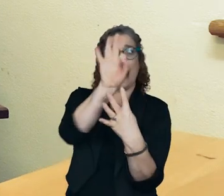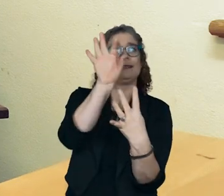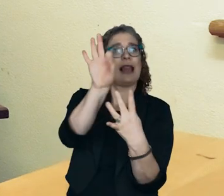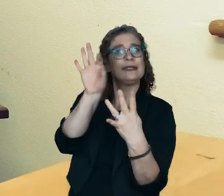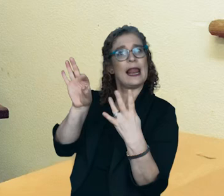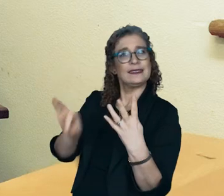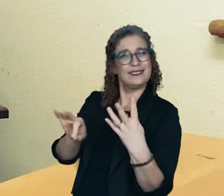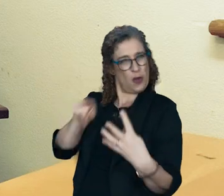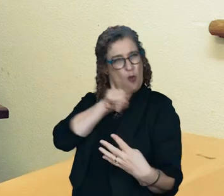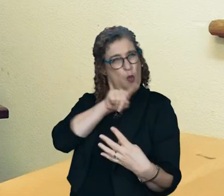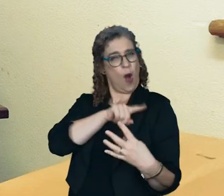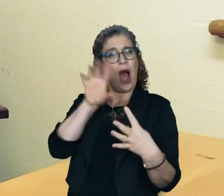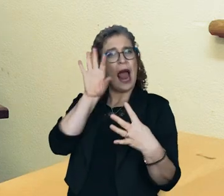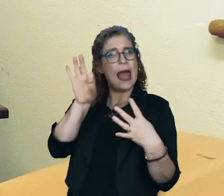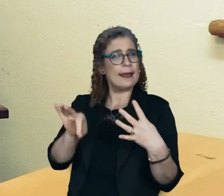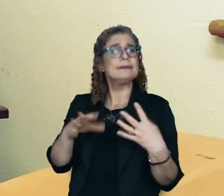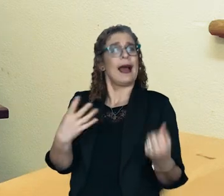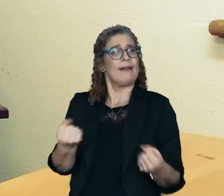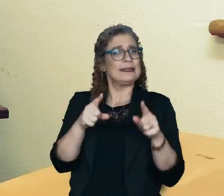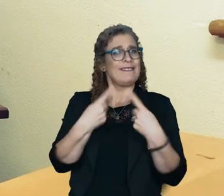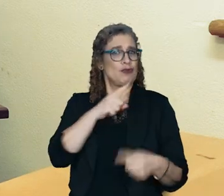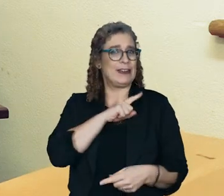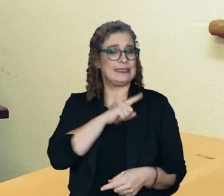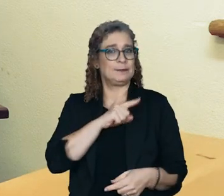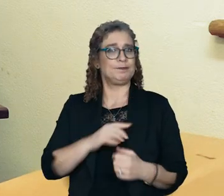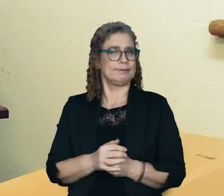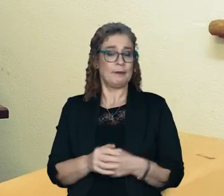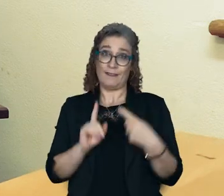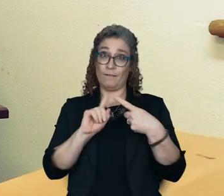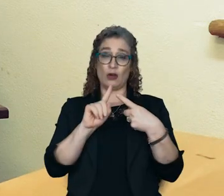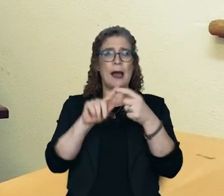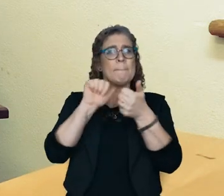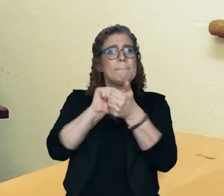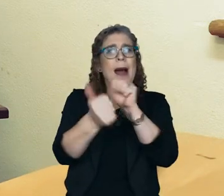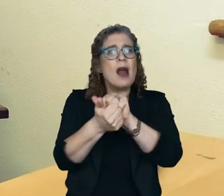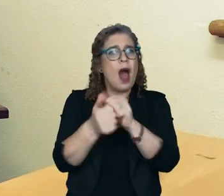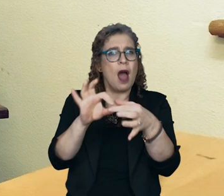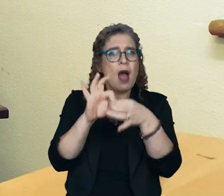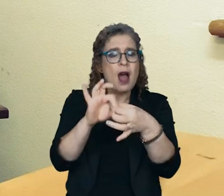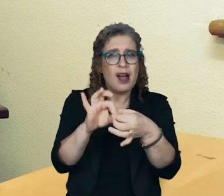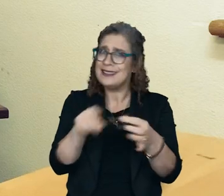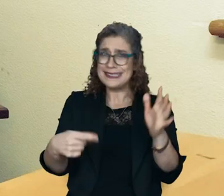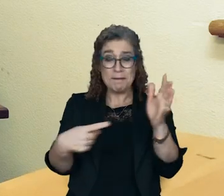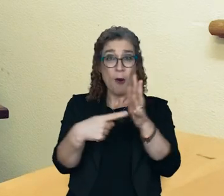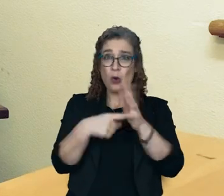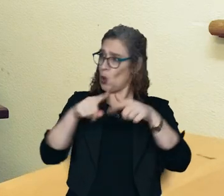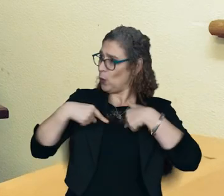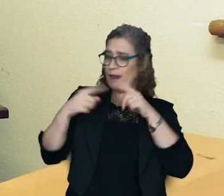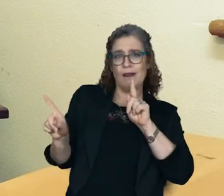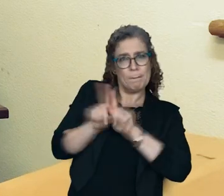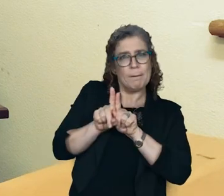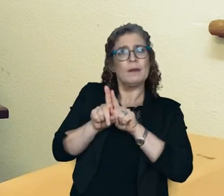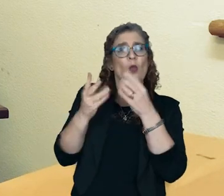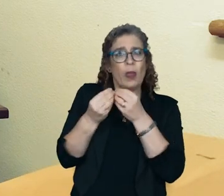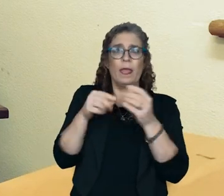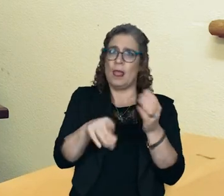to these links. The first one is partnership. It's really important that we partner together in the gospel. And